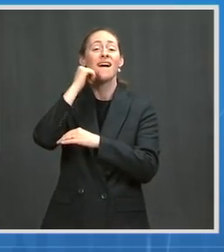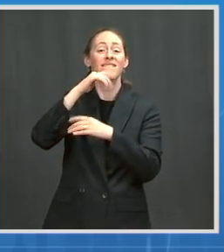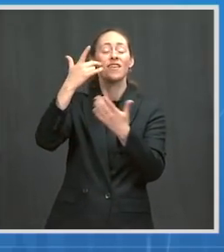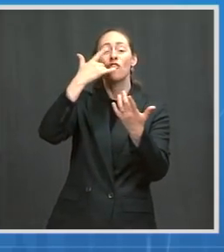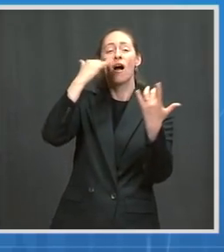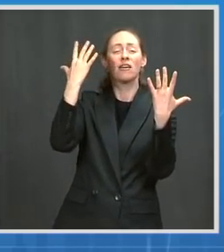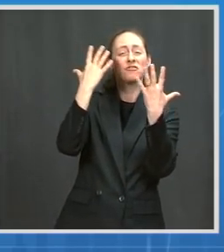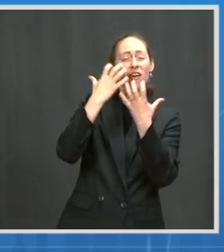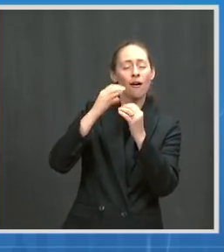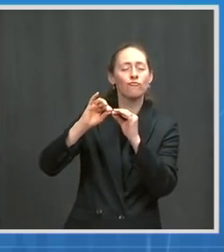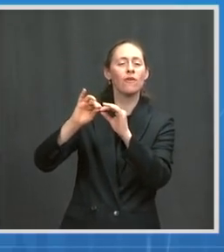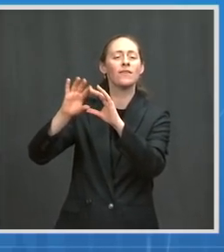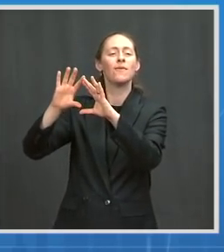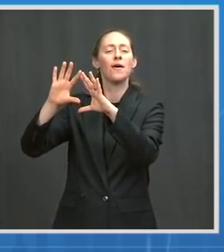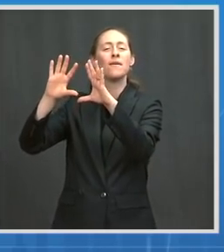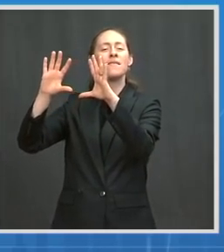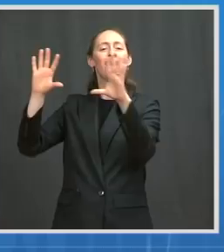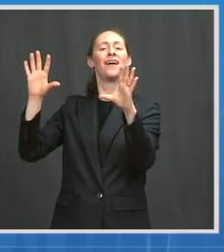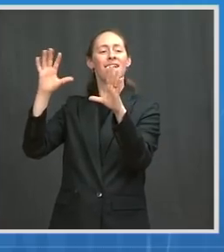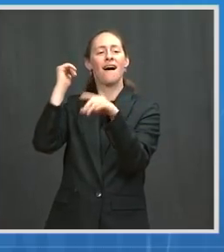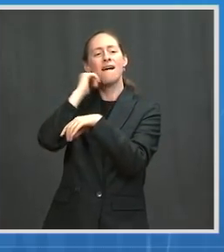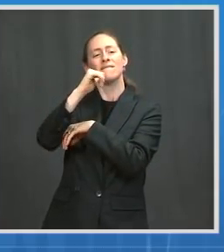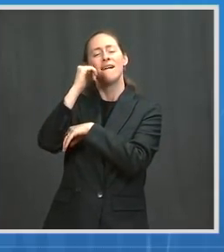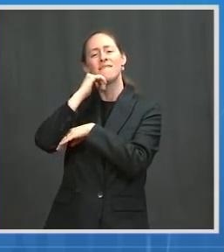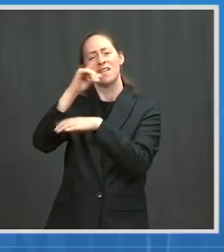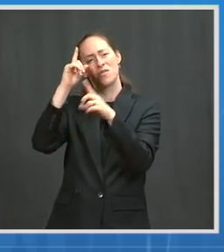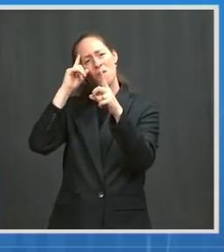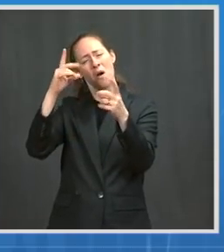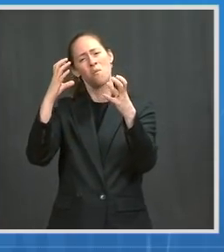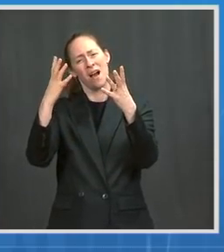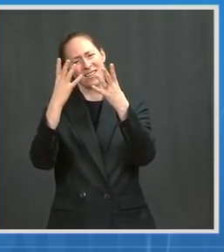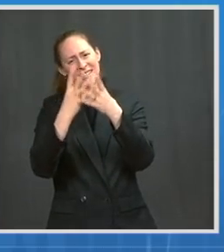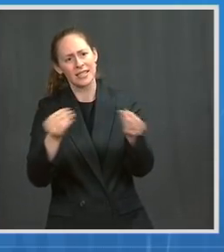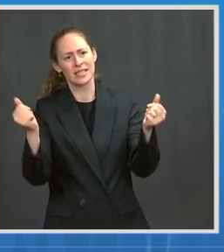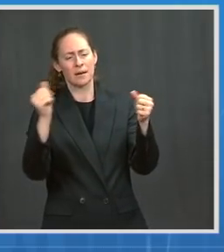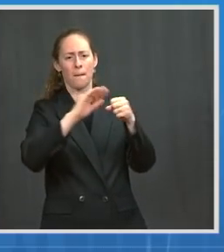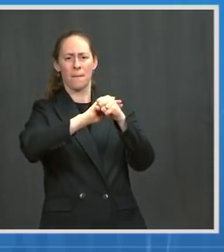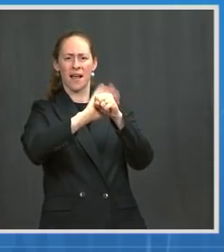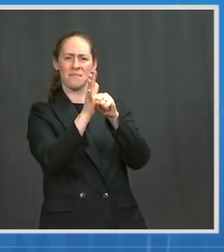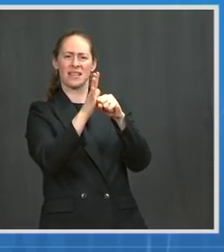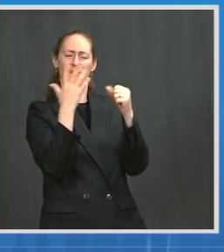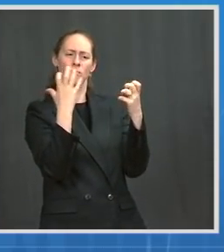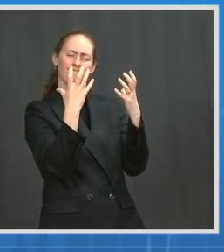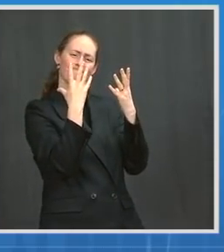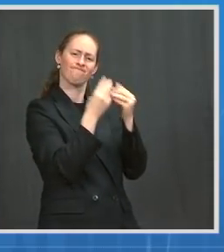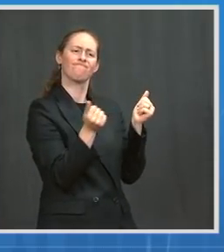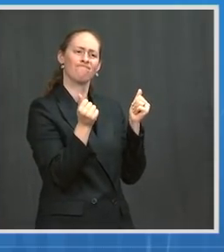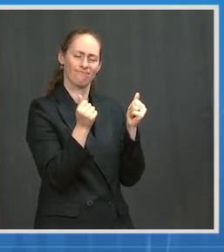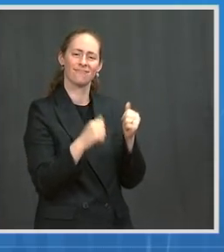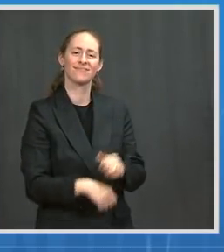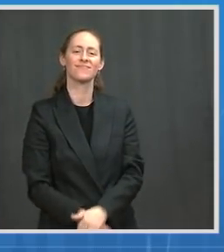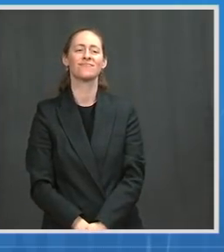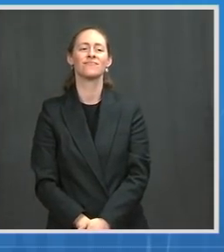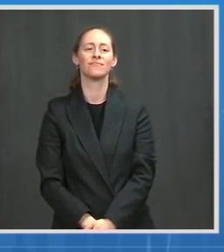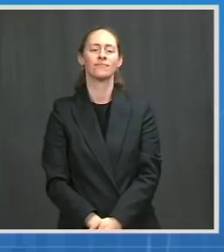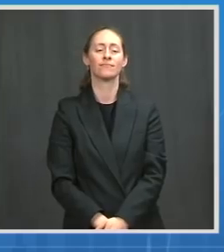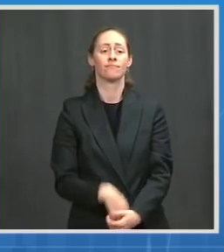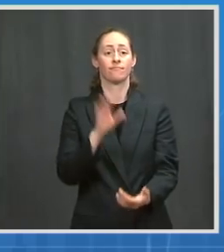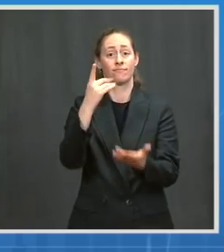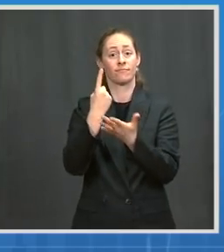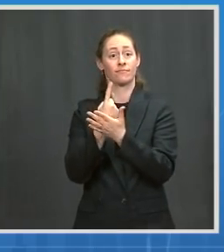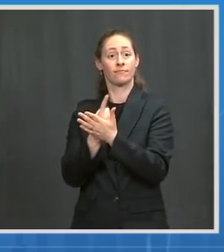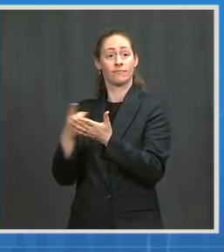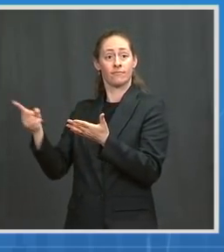focused on driving progress to help end the pandemic around the globe. Last week, the President took a historic step